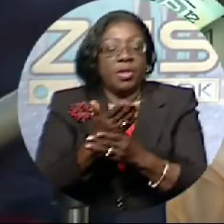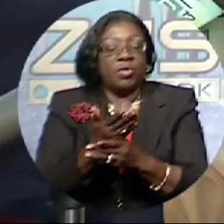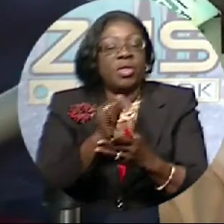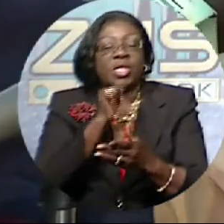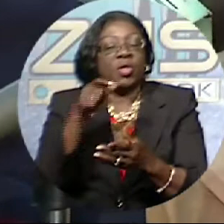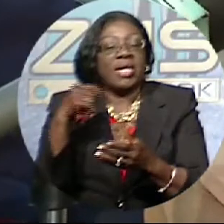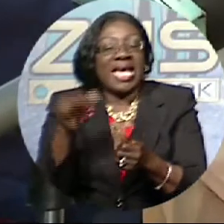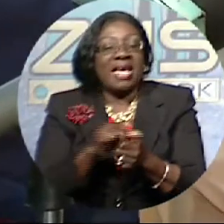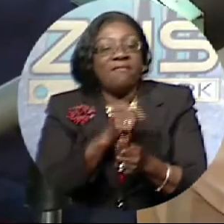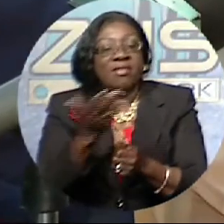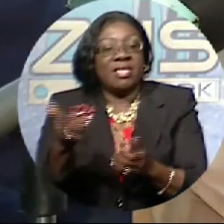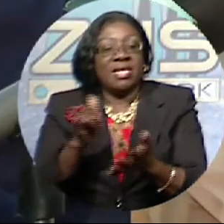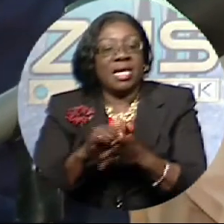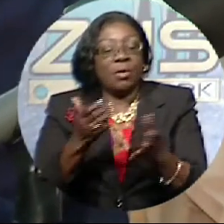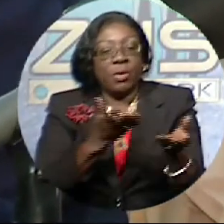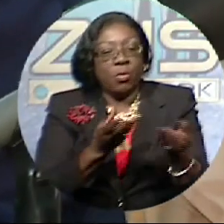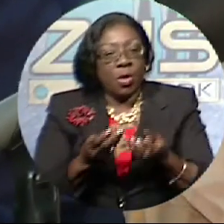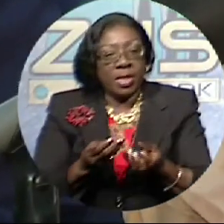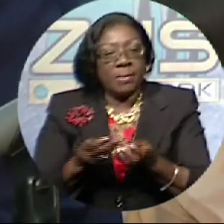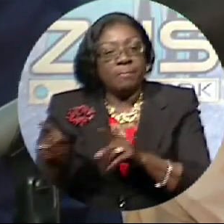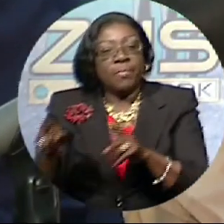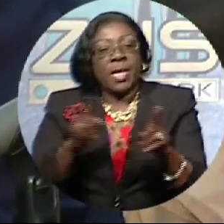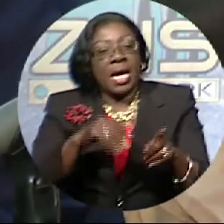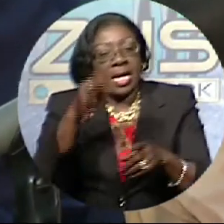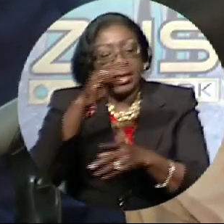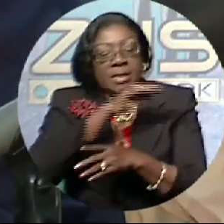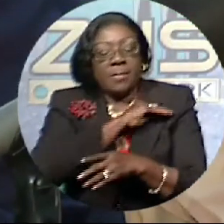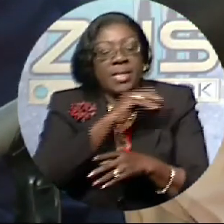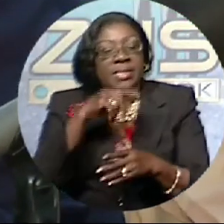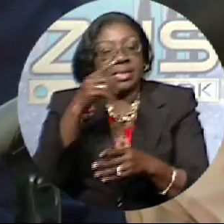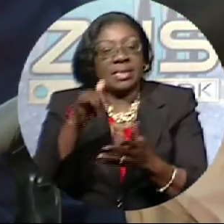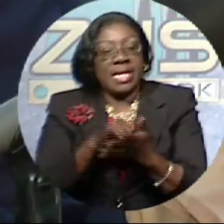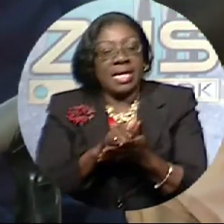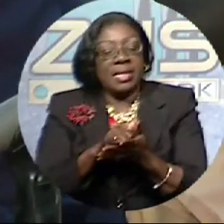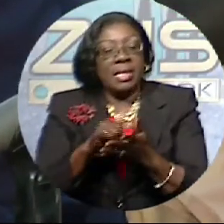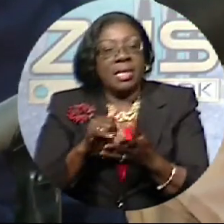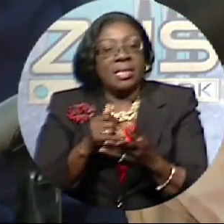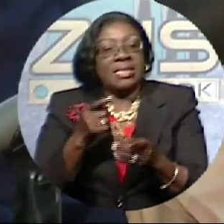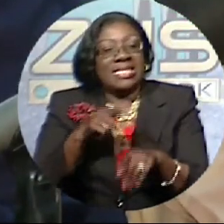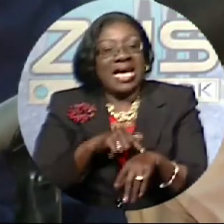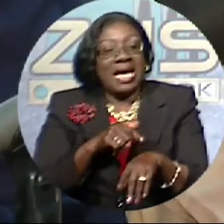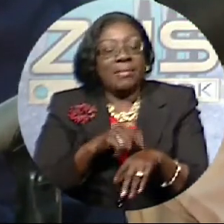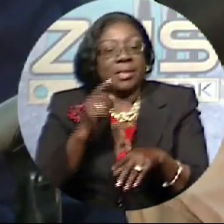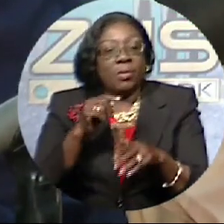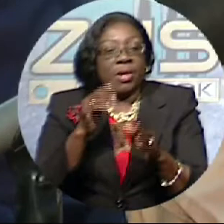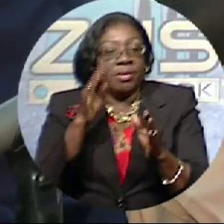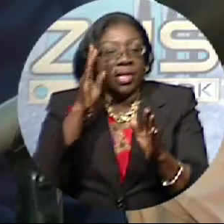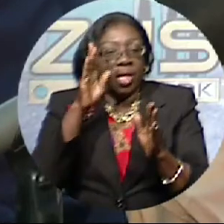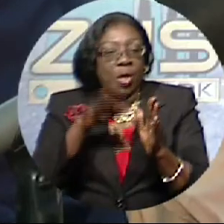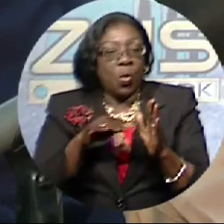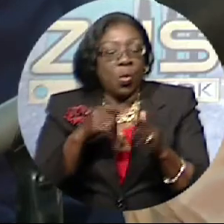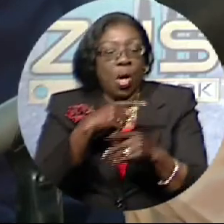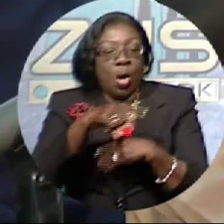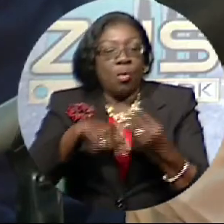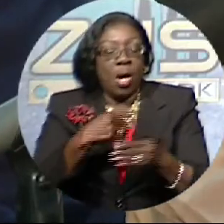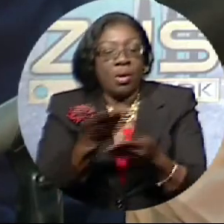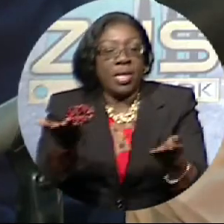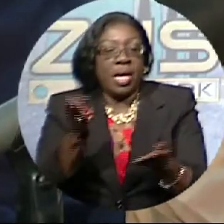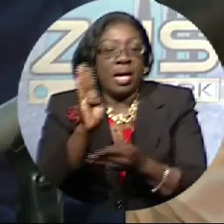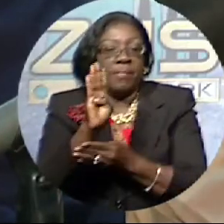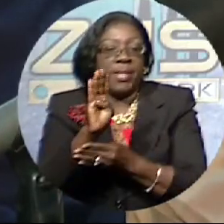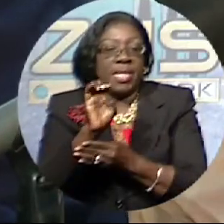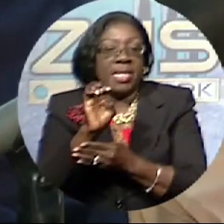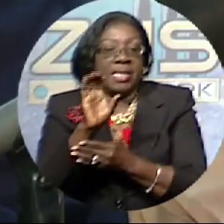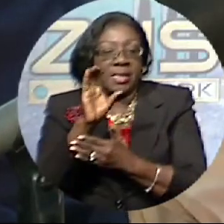wanted. We, as the minister said, we're in times that are pretty dim around here at BEC.